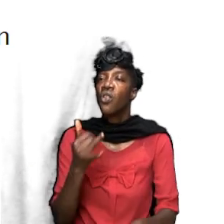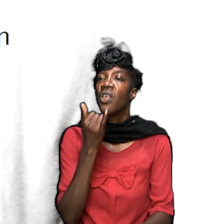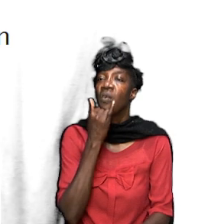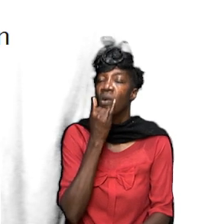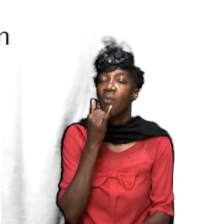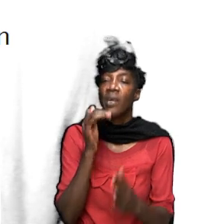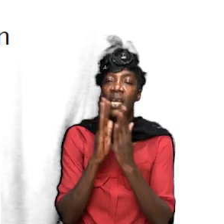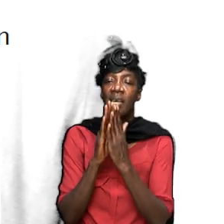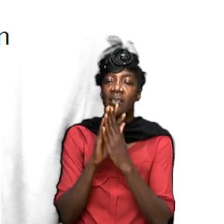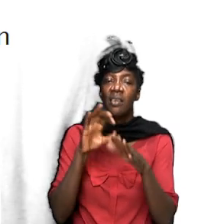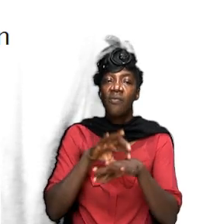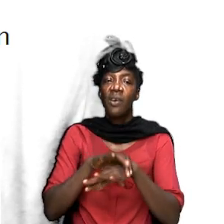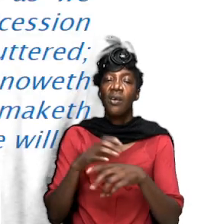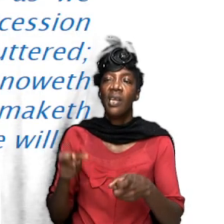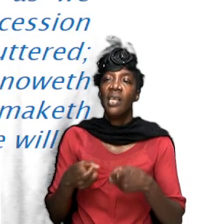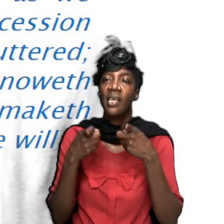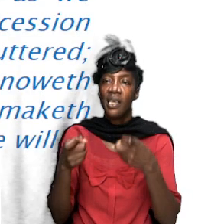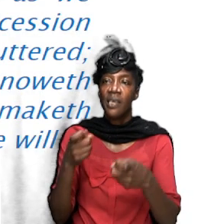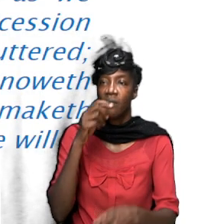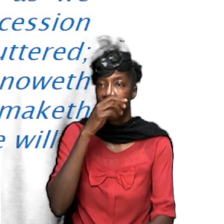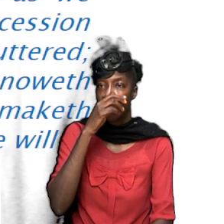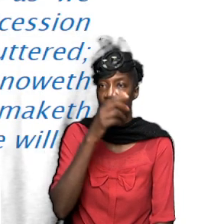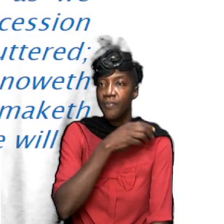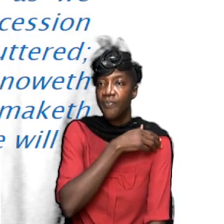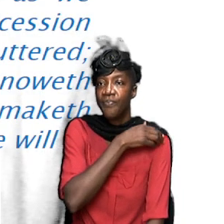But when we